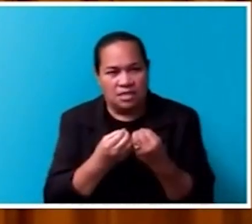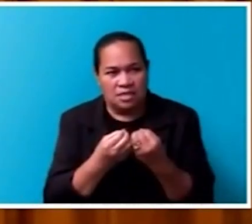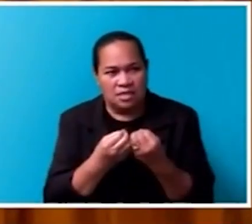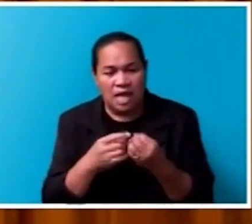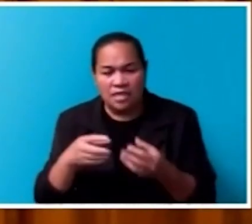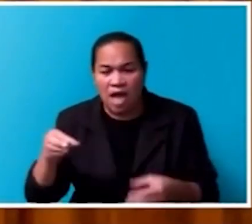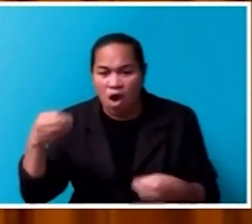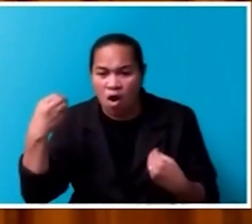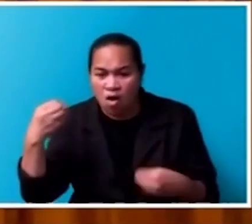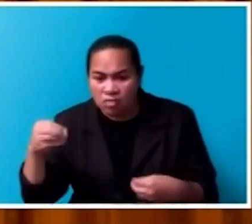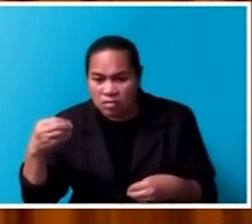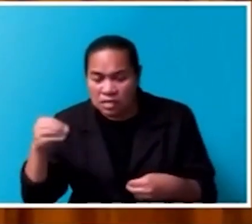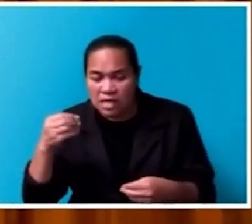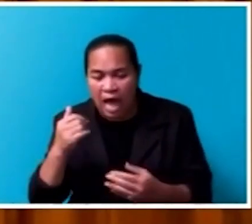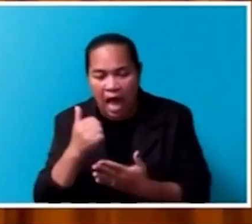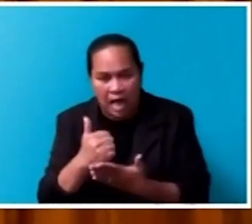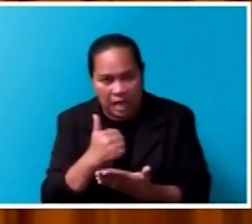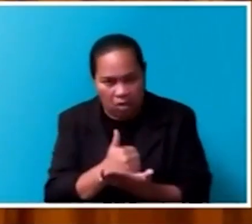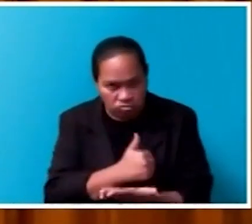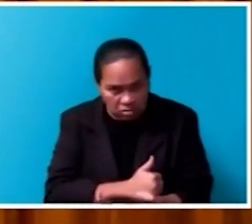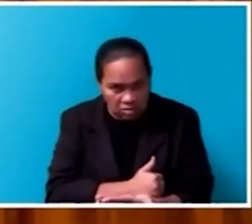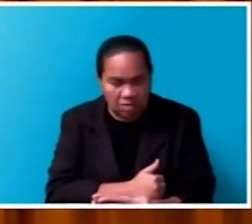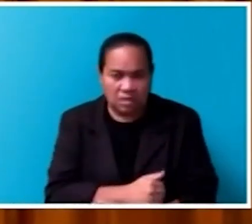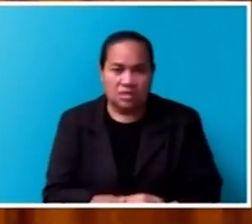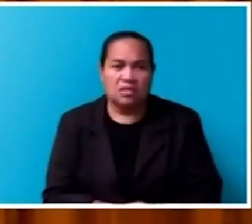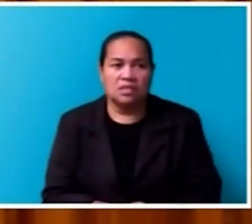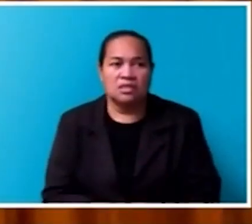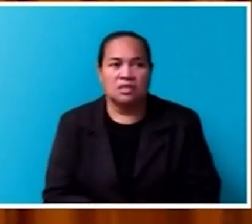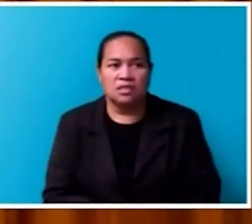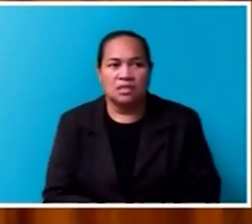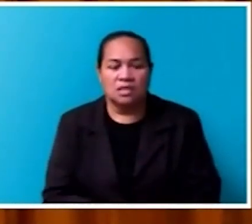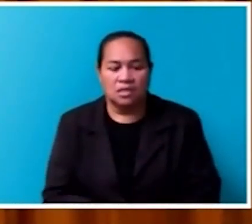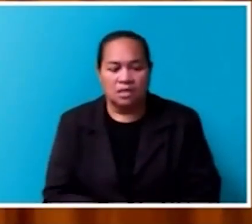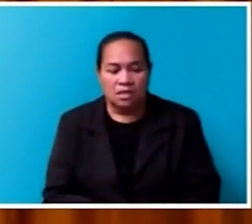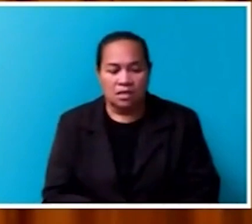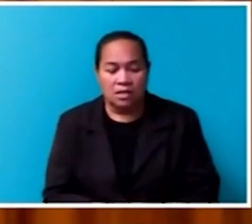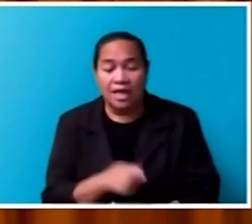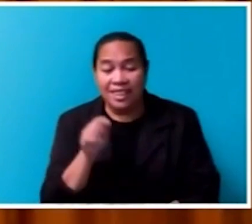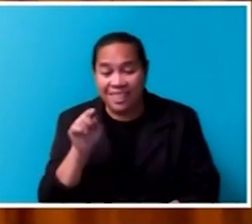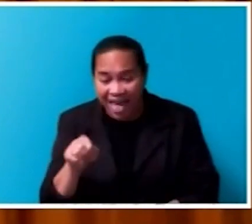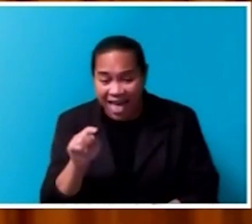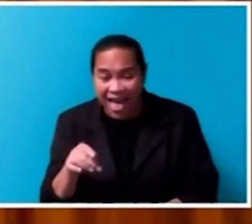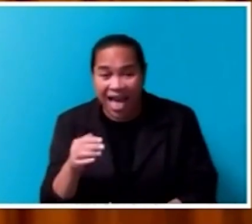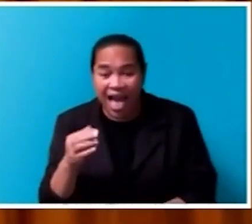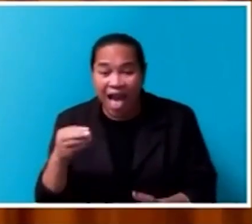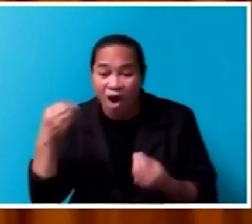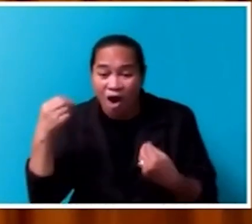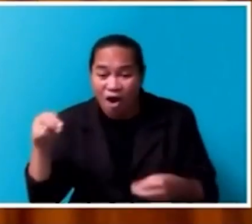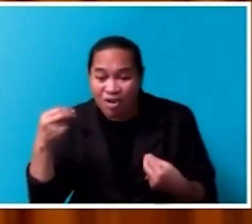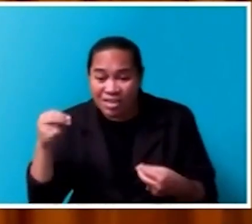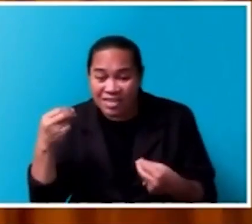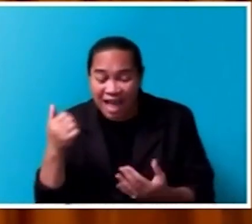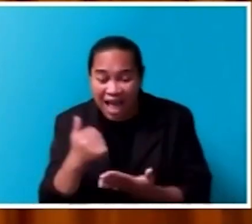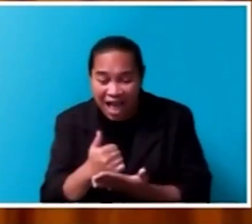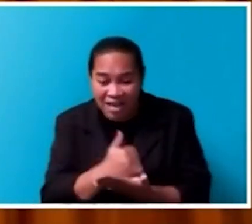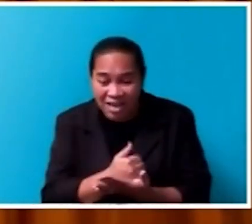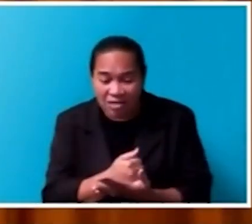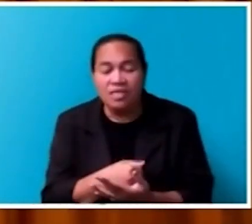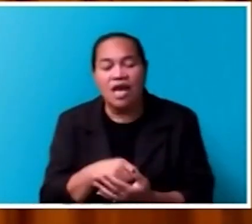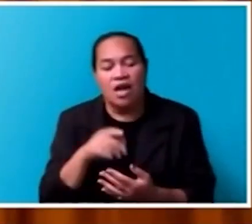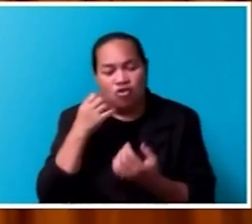audited accounts position. Because audited accounts position paints a picture about an